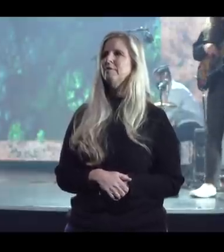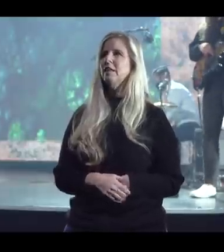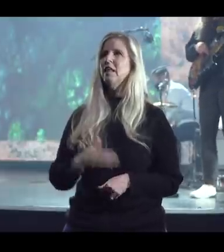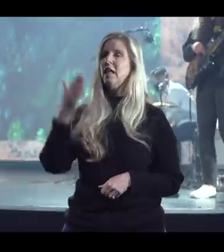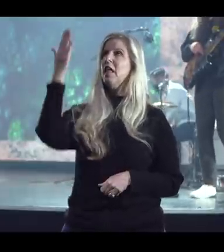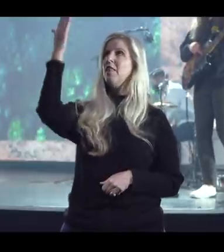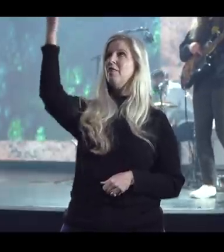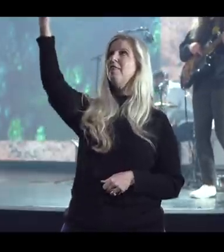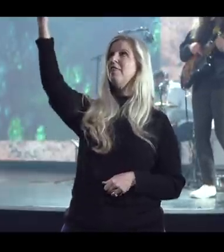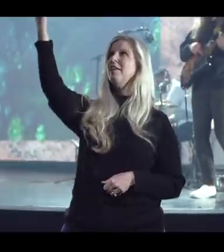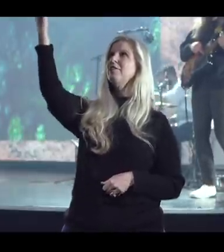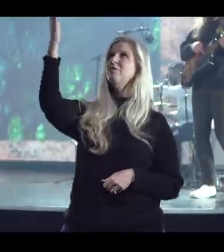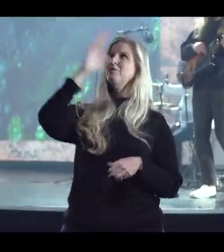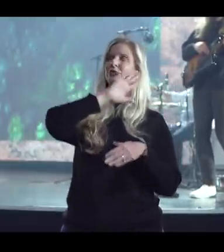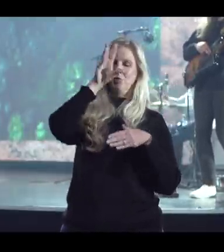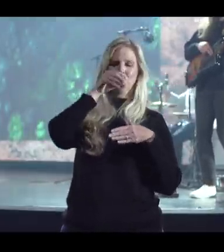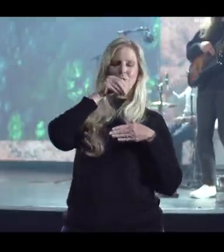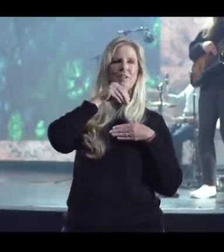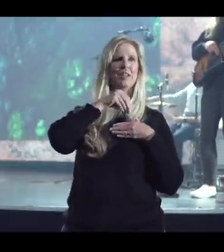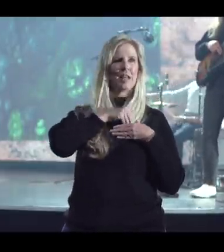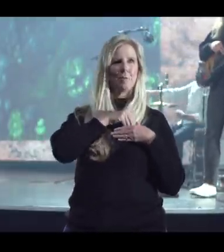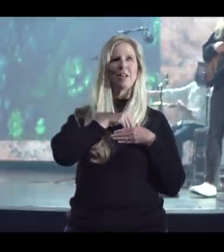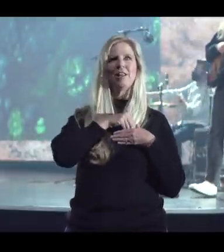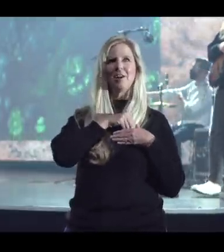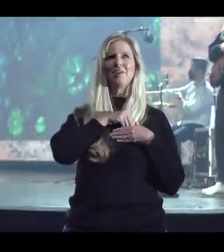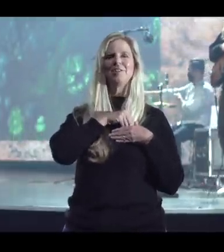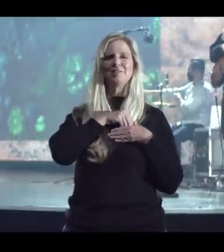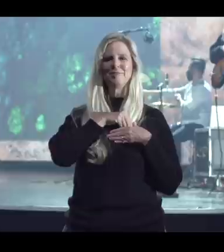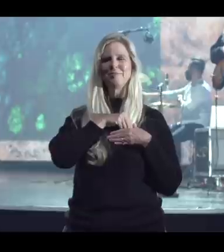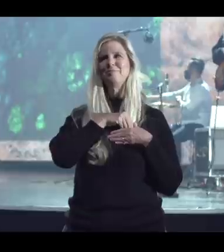Then you came along